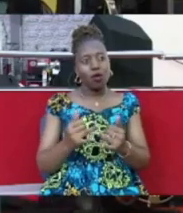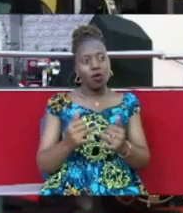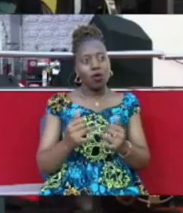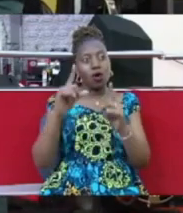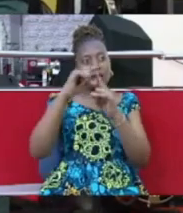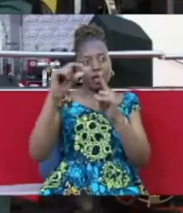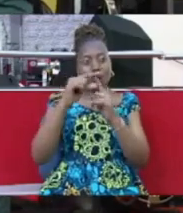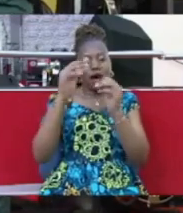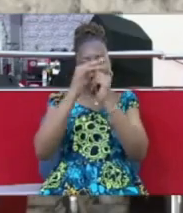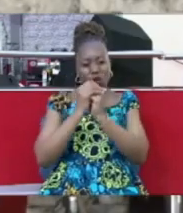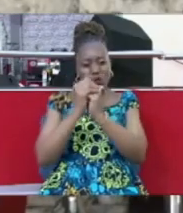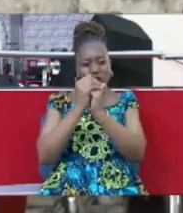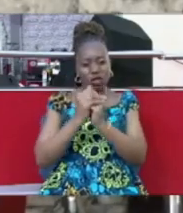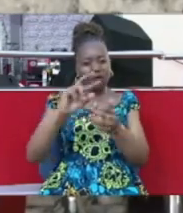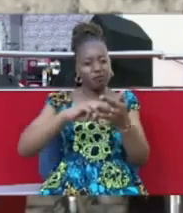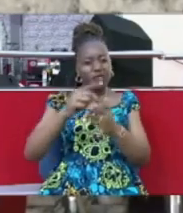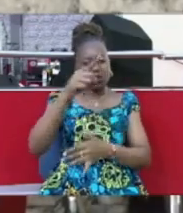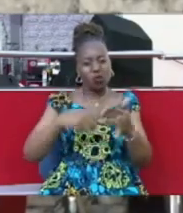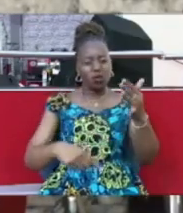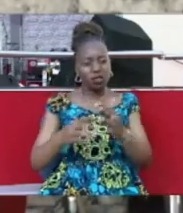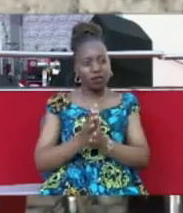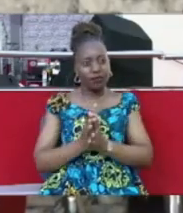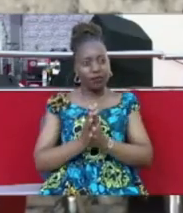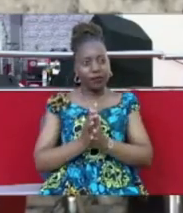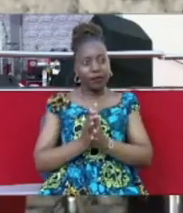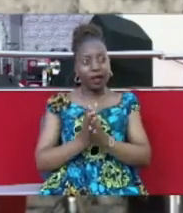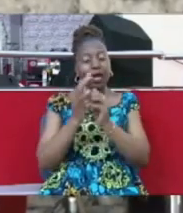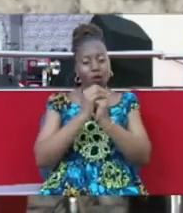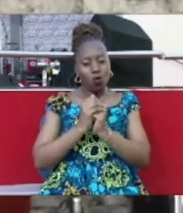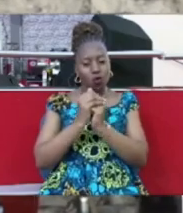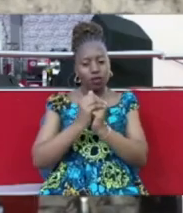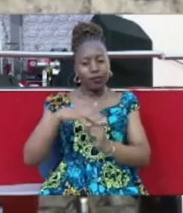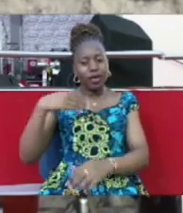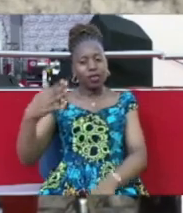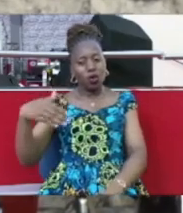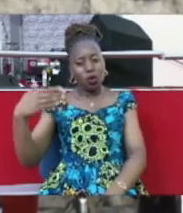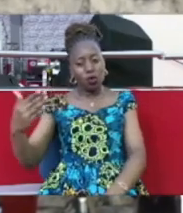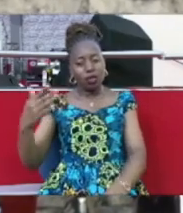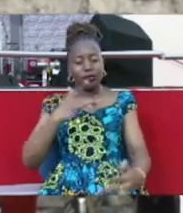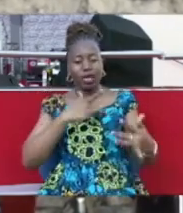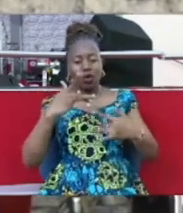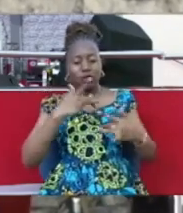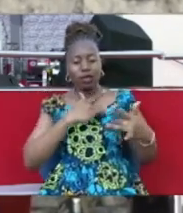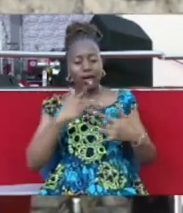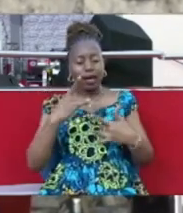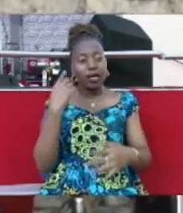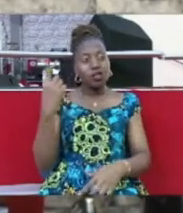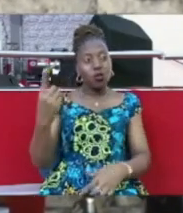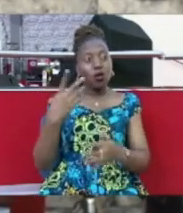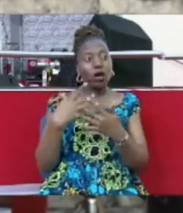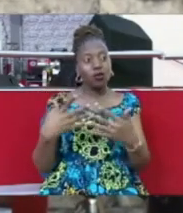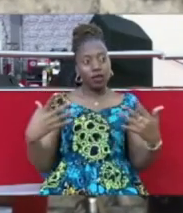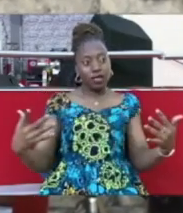is worship? Ibada ni nini ama kuabudu ni kufanya nini? Worship has always been considered as one of the items in the